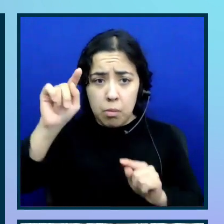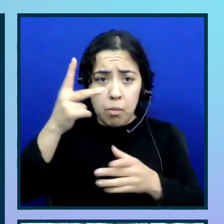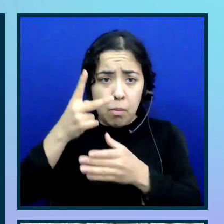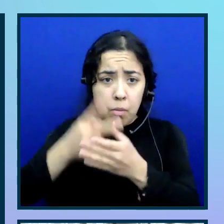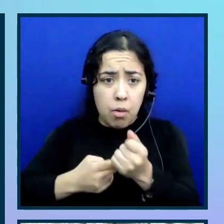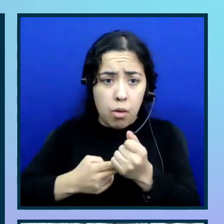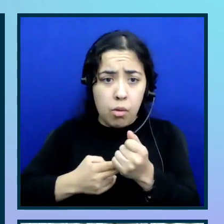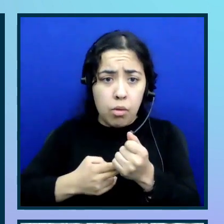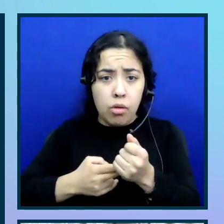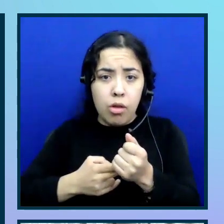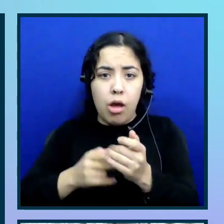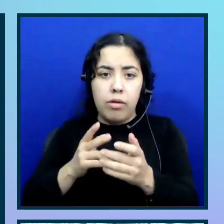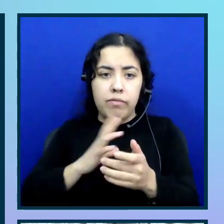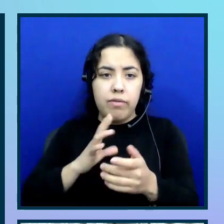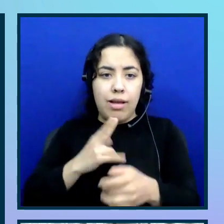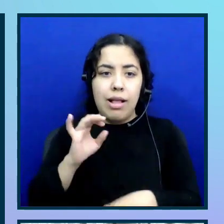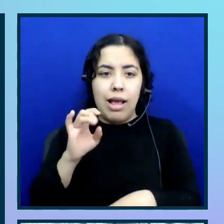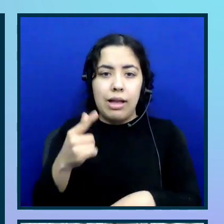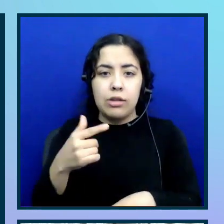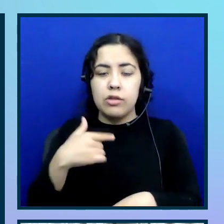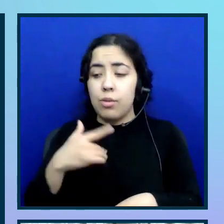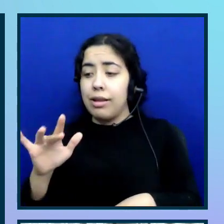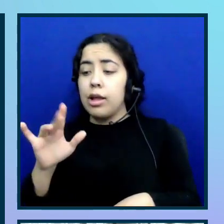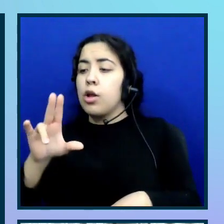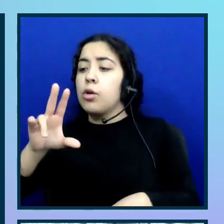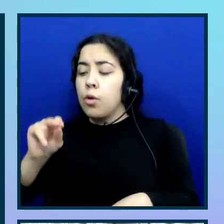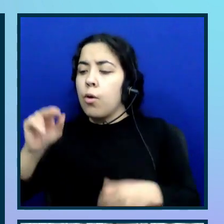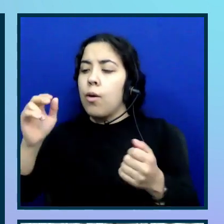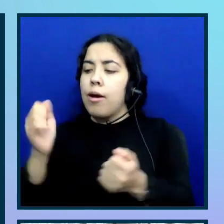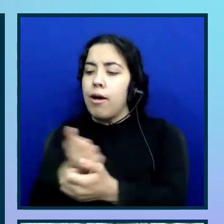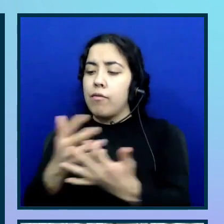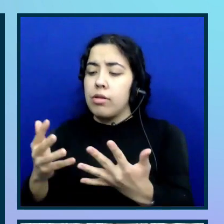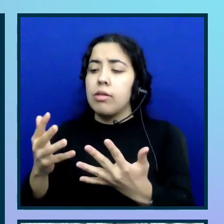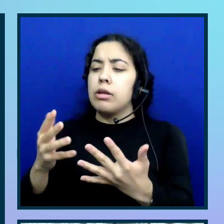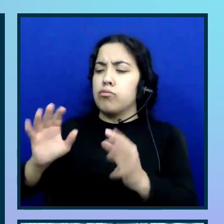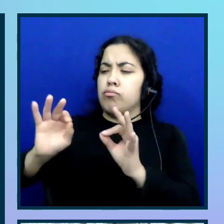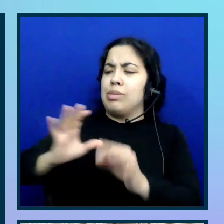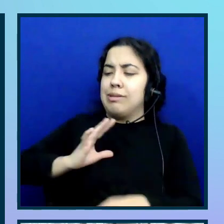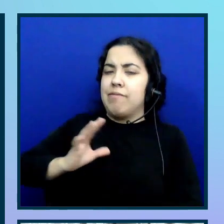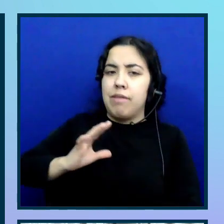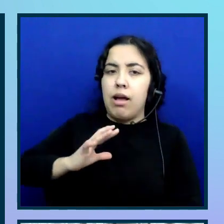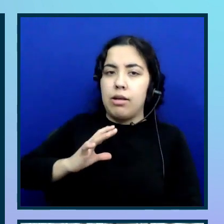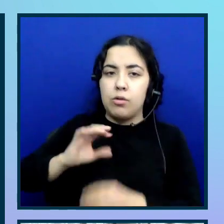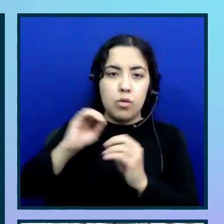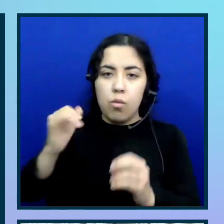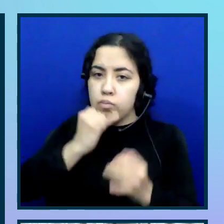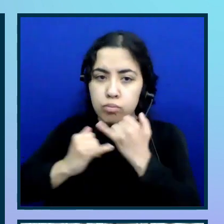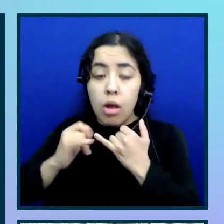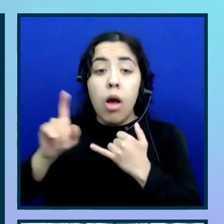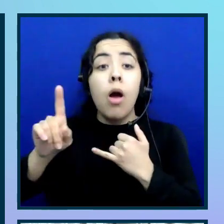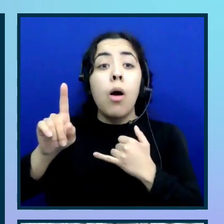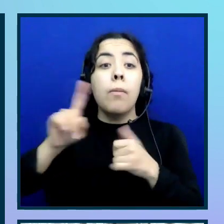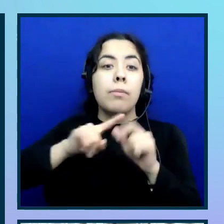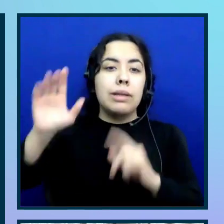highlighted should not be headings. So I'm going to answer nope, everything looks good. And it does look like there's a missing heading. So I think